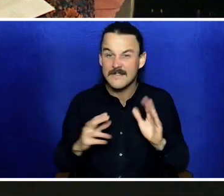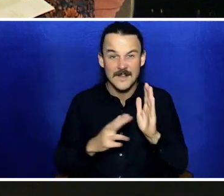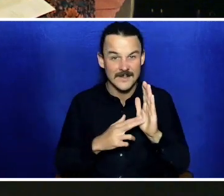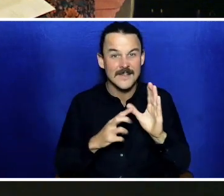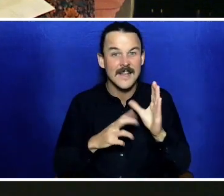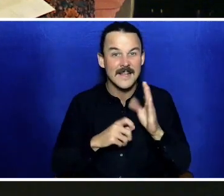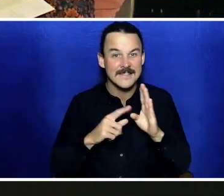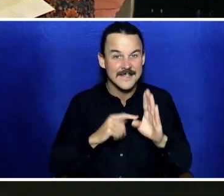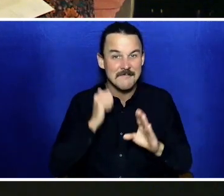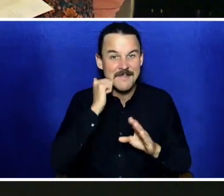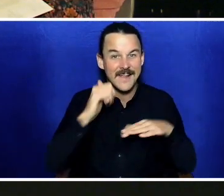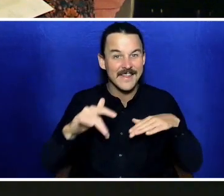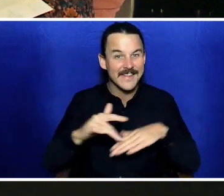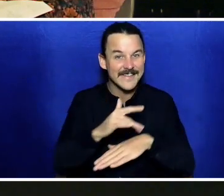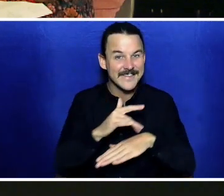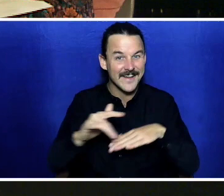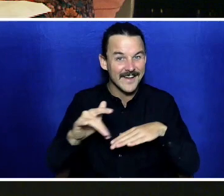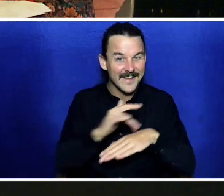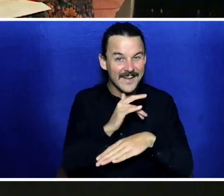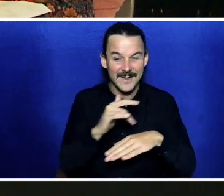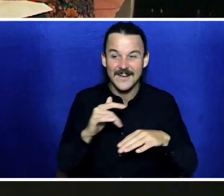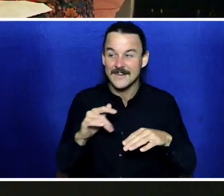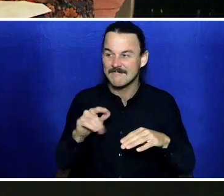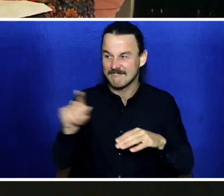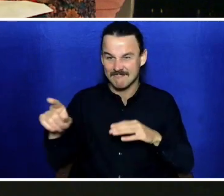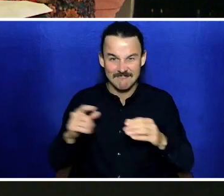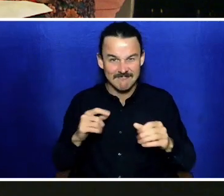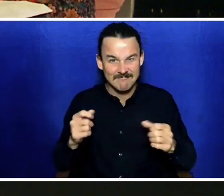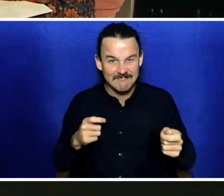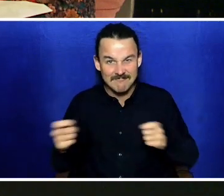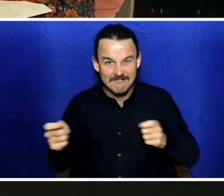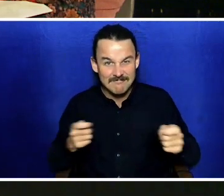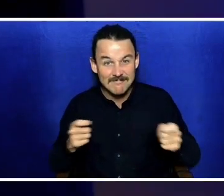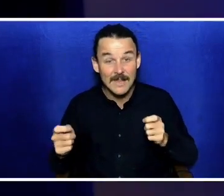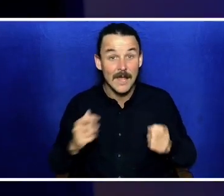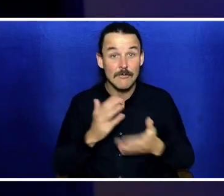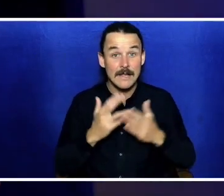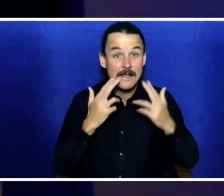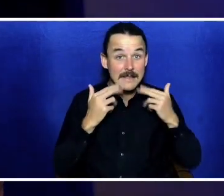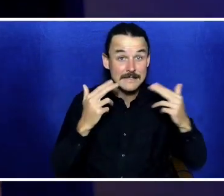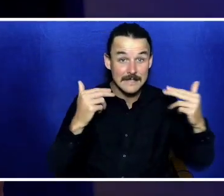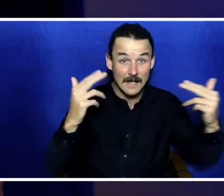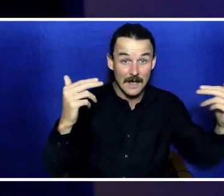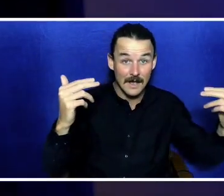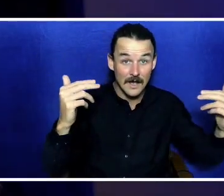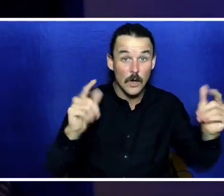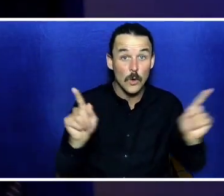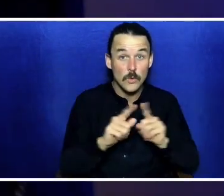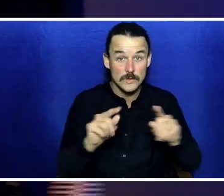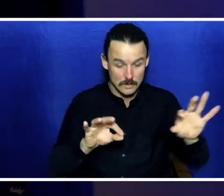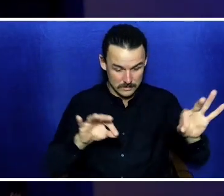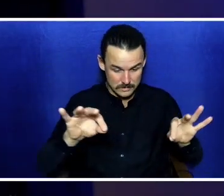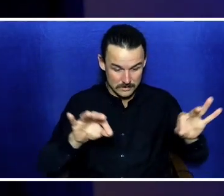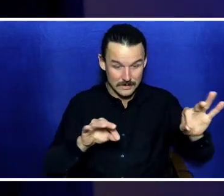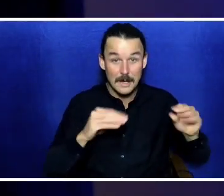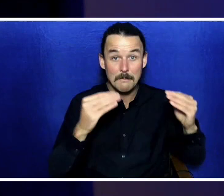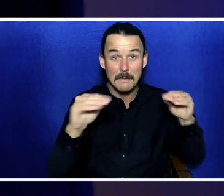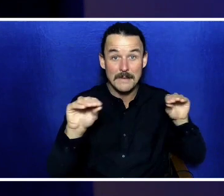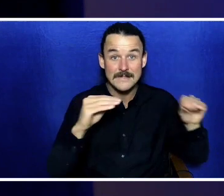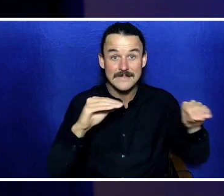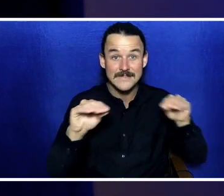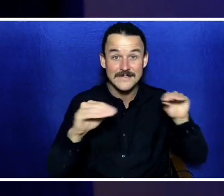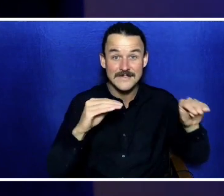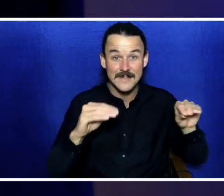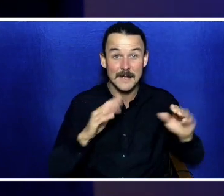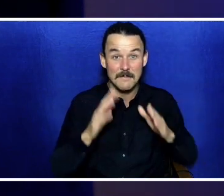singers are the voice for these beautiful life-sized puppets in many instances. You really couldn't enjoy more magic on stage. And